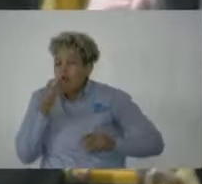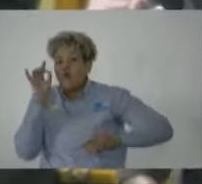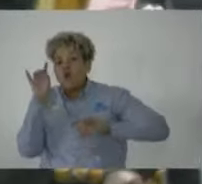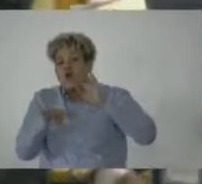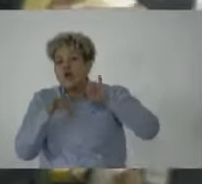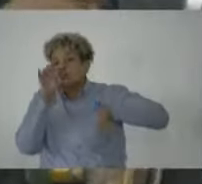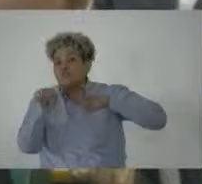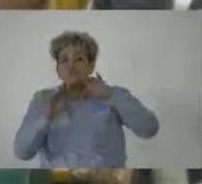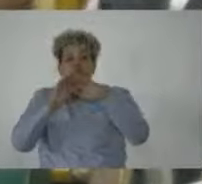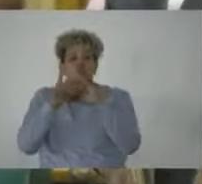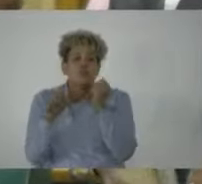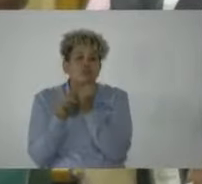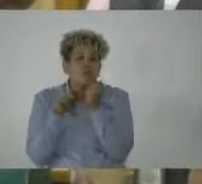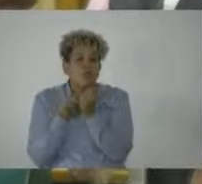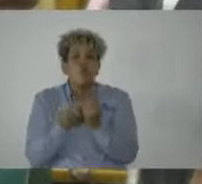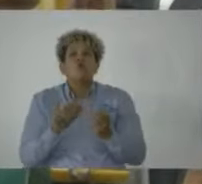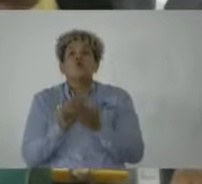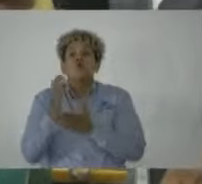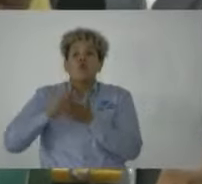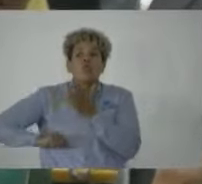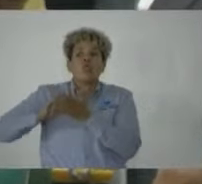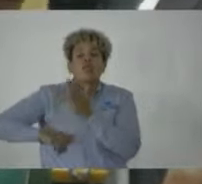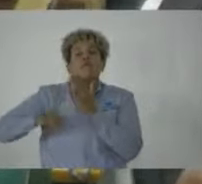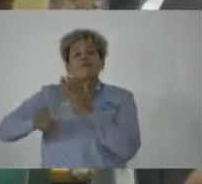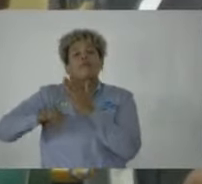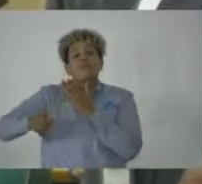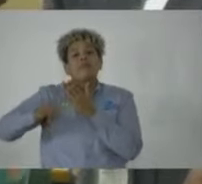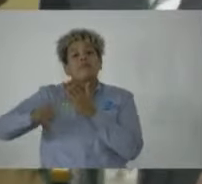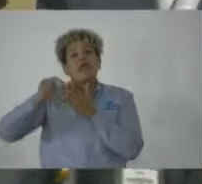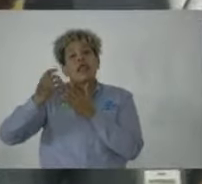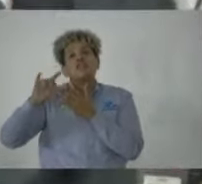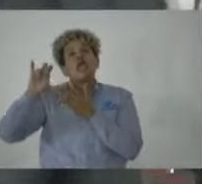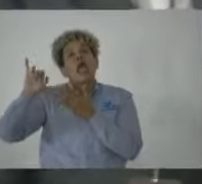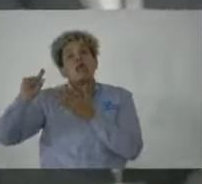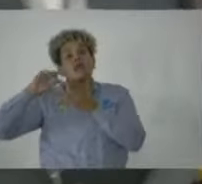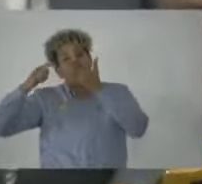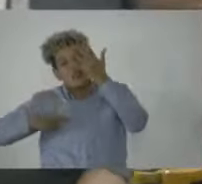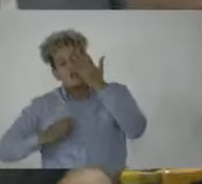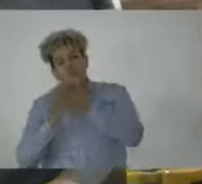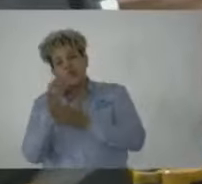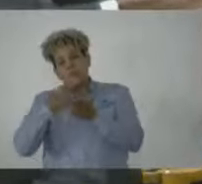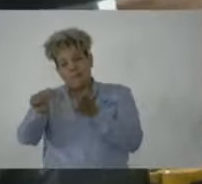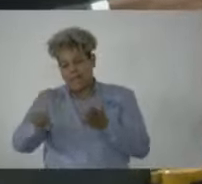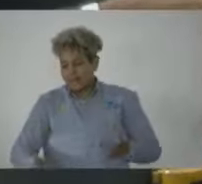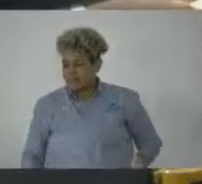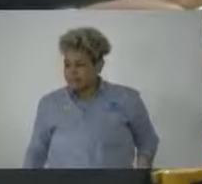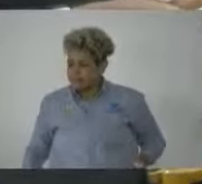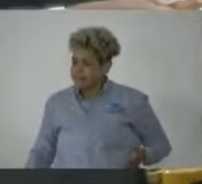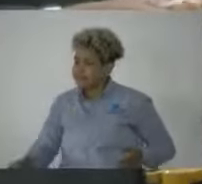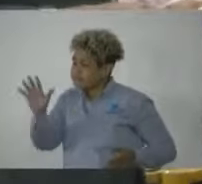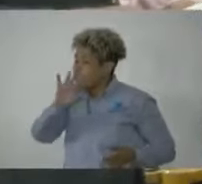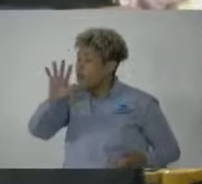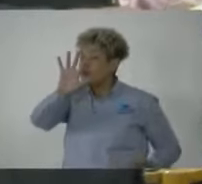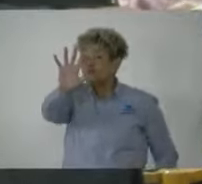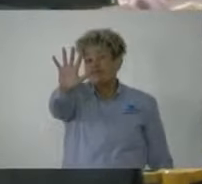to the Jamaican system through statutory deductions from their paycheck. Madam Speaker, there are approximately